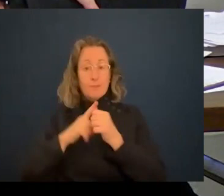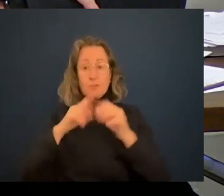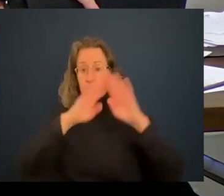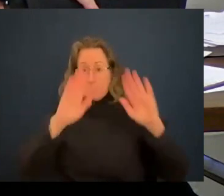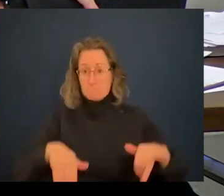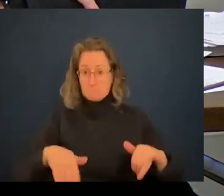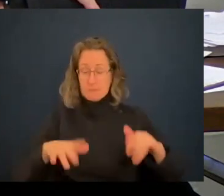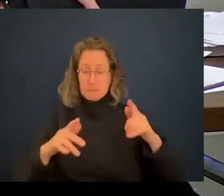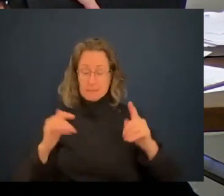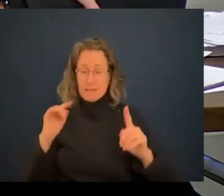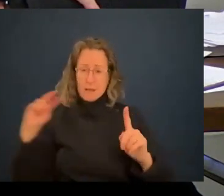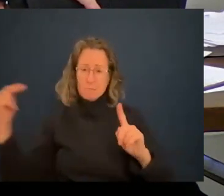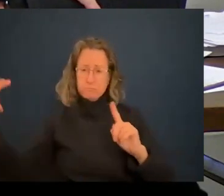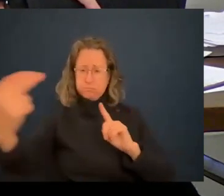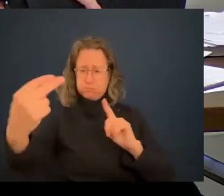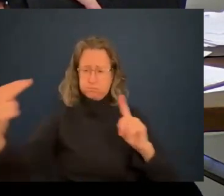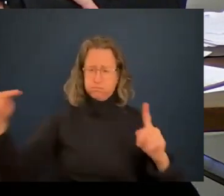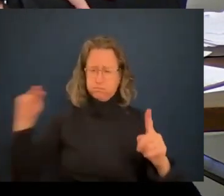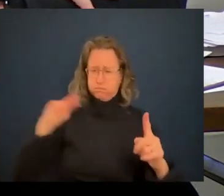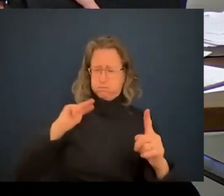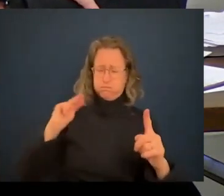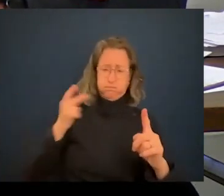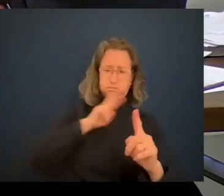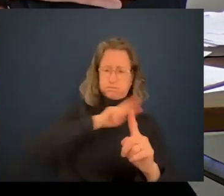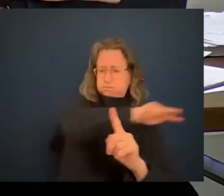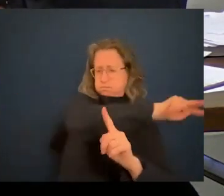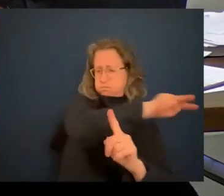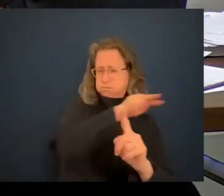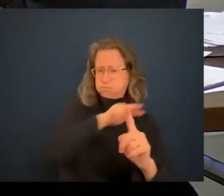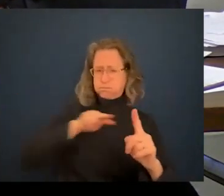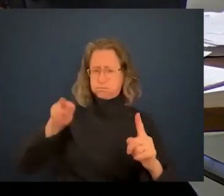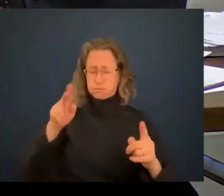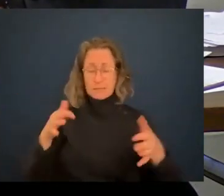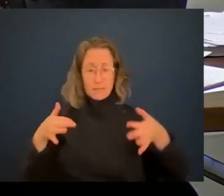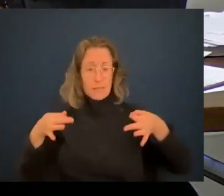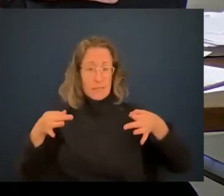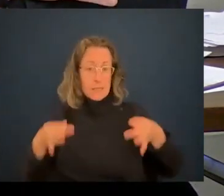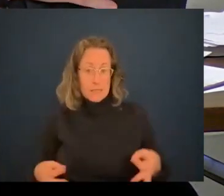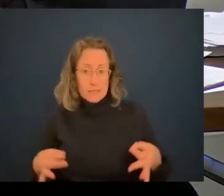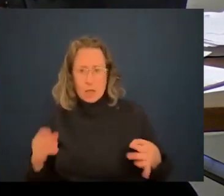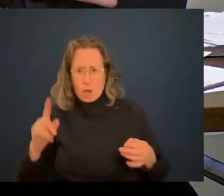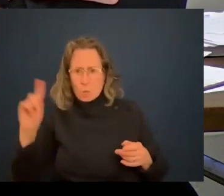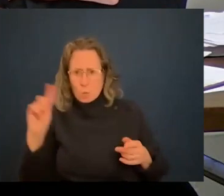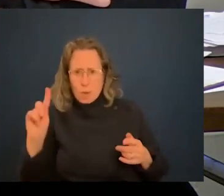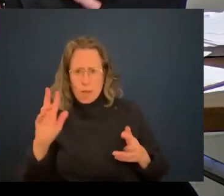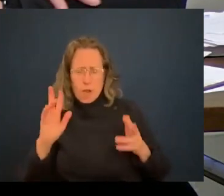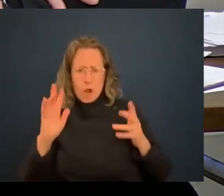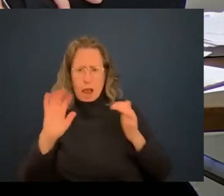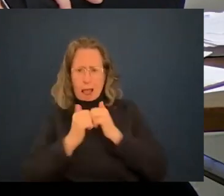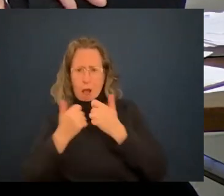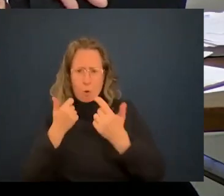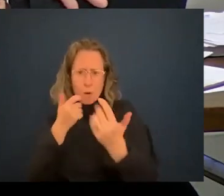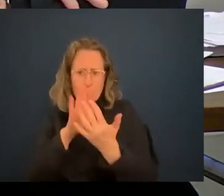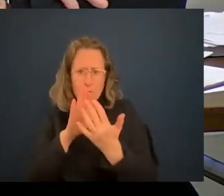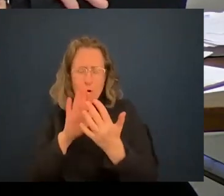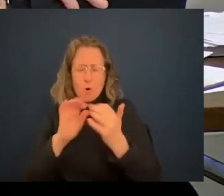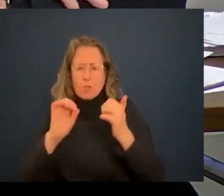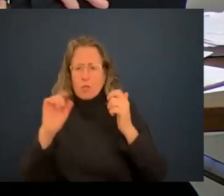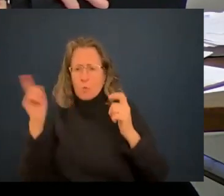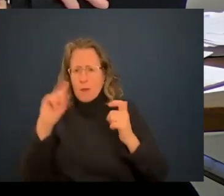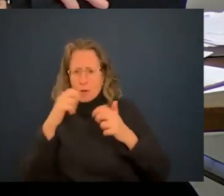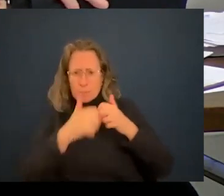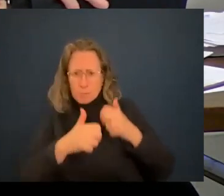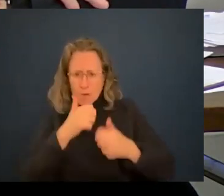building to size up what he has and to determine the type of resp um attack that he's going to do on the Fire